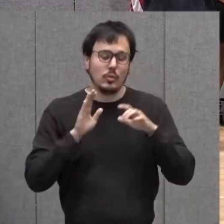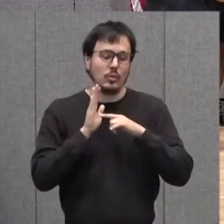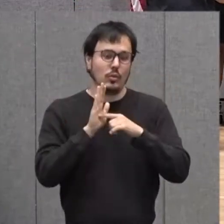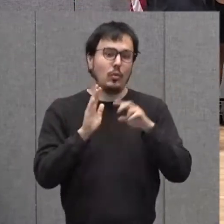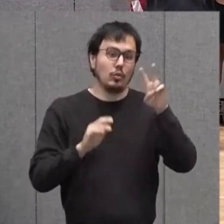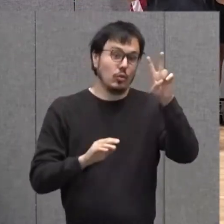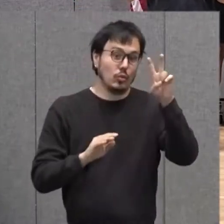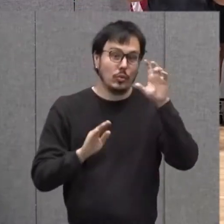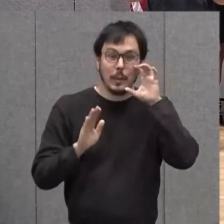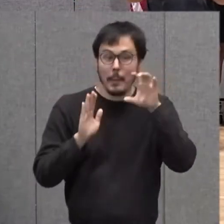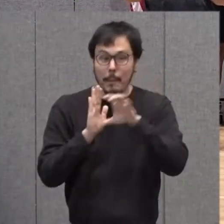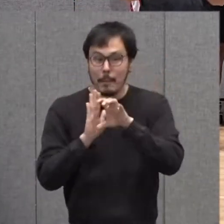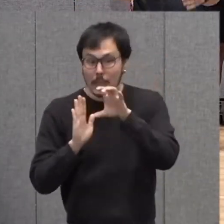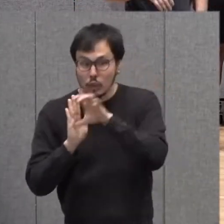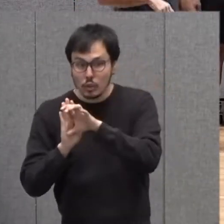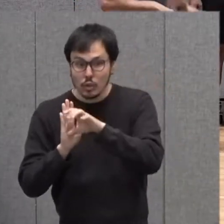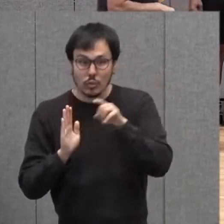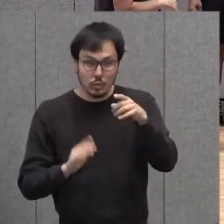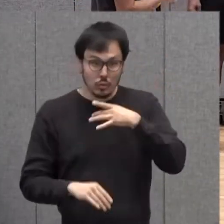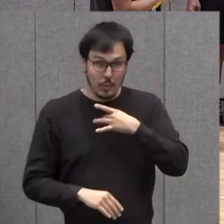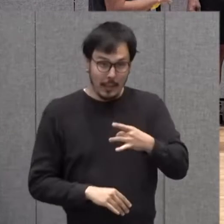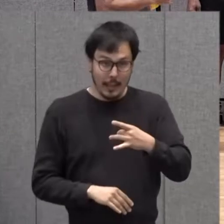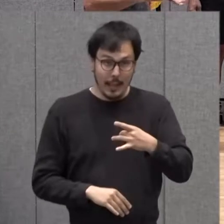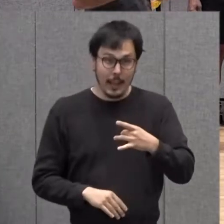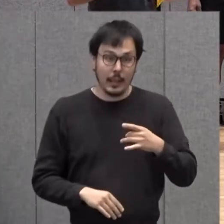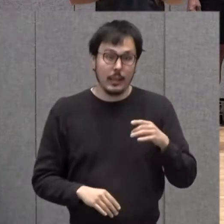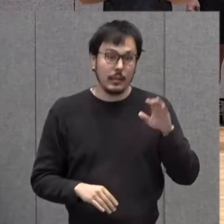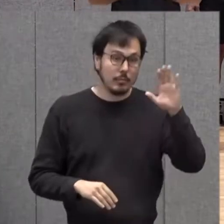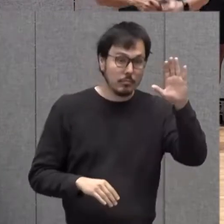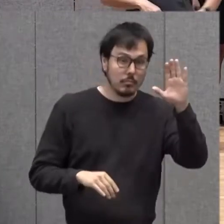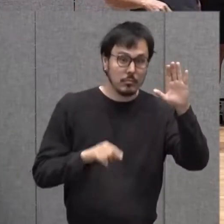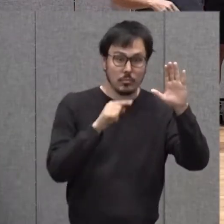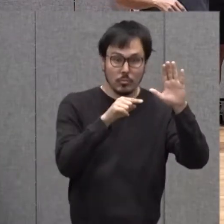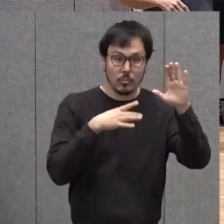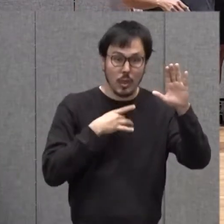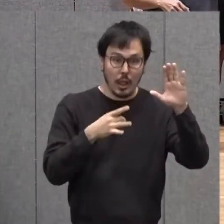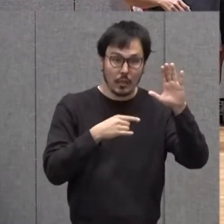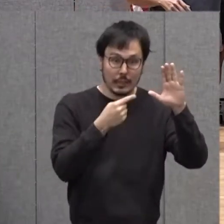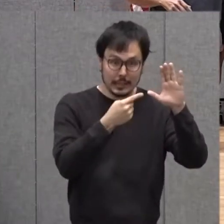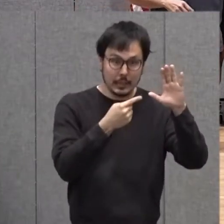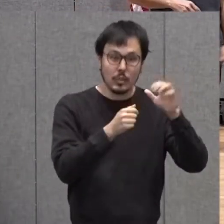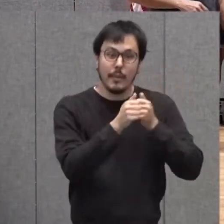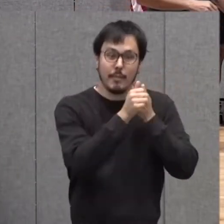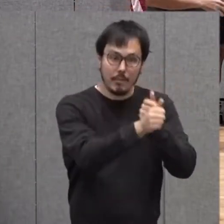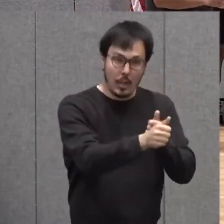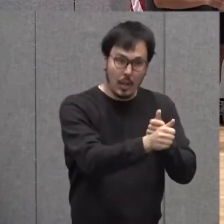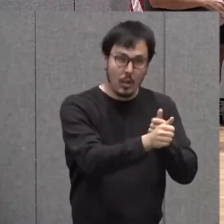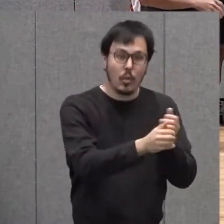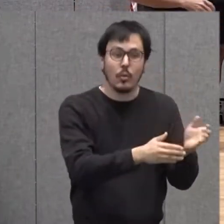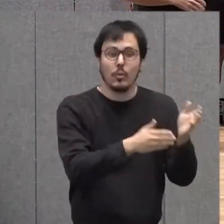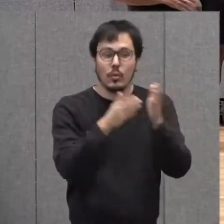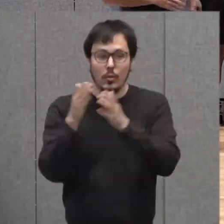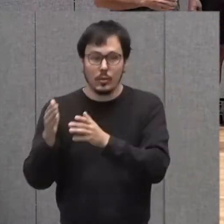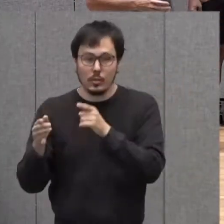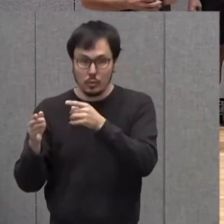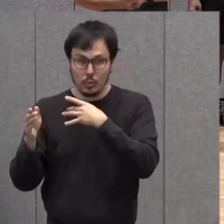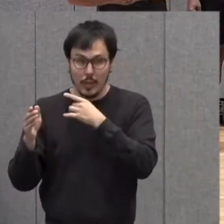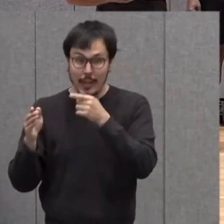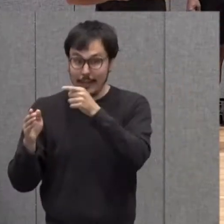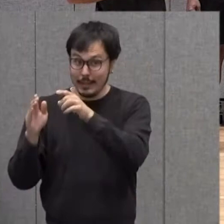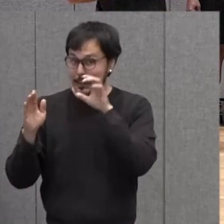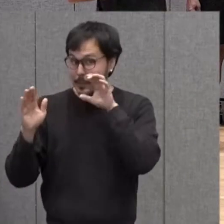If you like the picture that's on this side, you're going to follow Mr. Anderson and Profe. If you like the picture that's on Ms. Hornbeck's side, you're going to follow Mr.